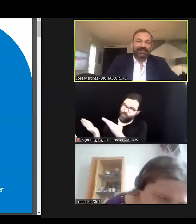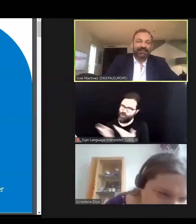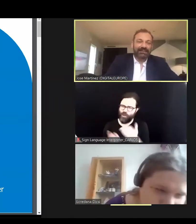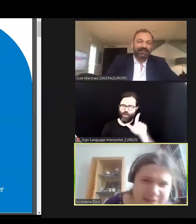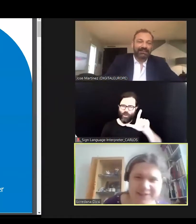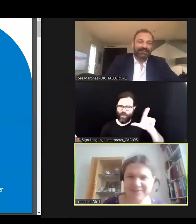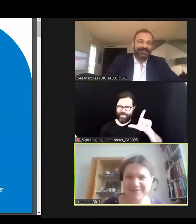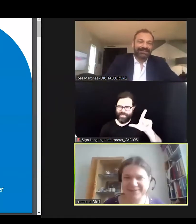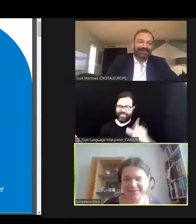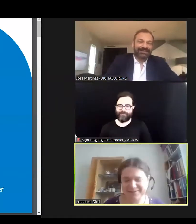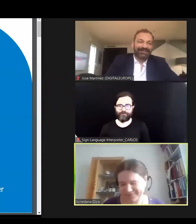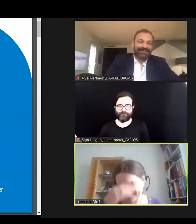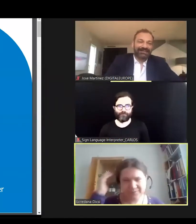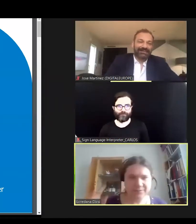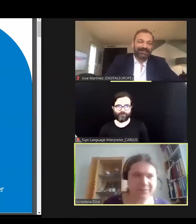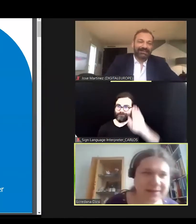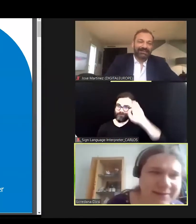Good morning.